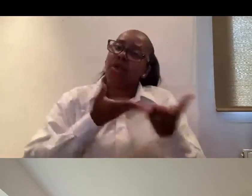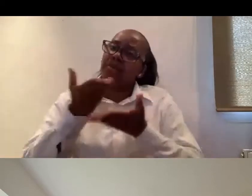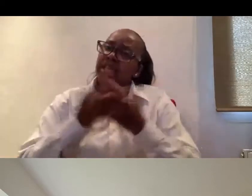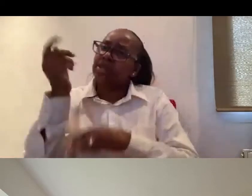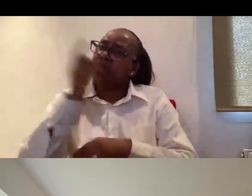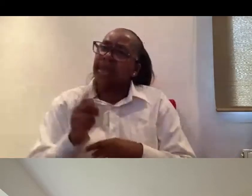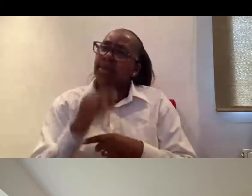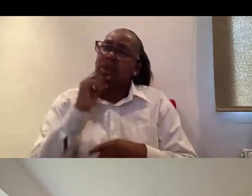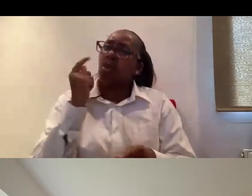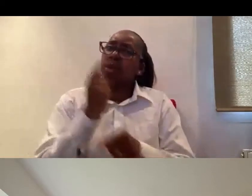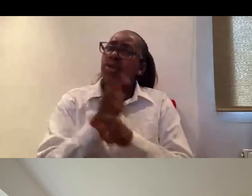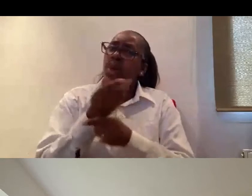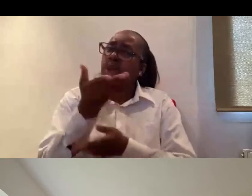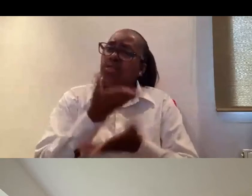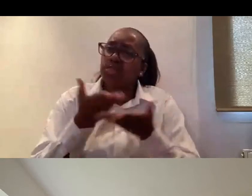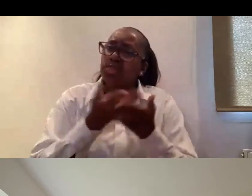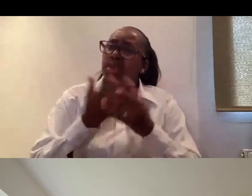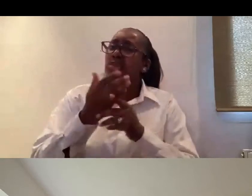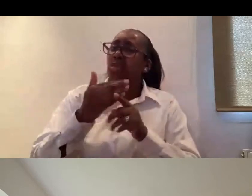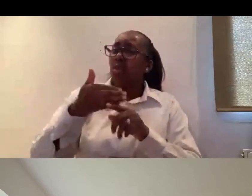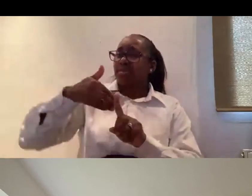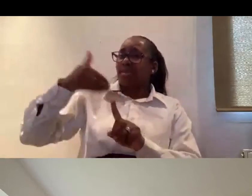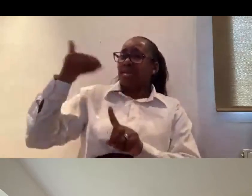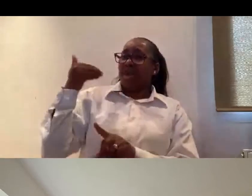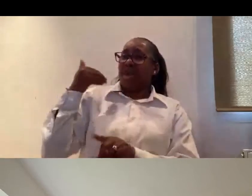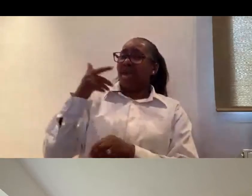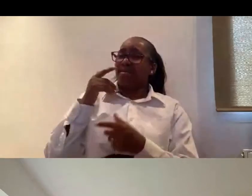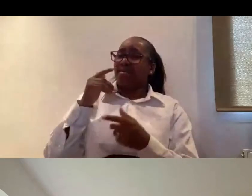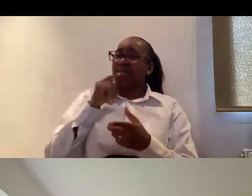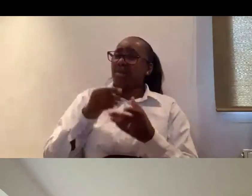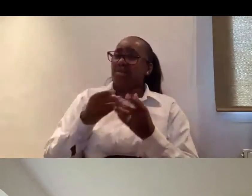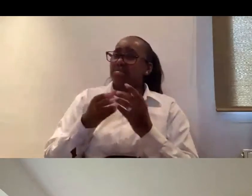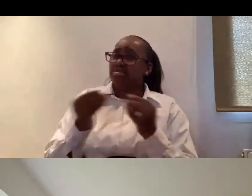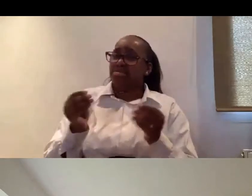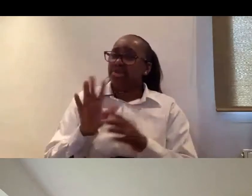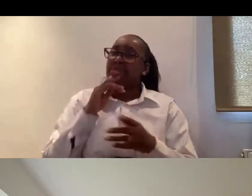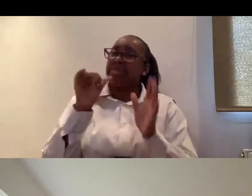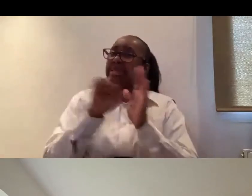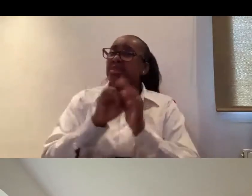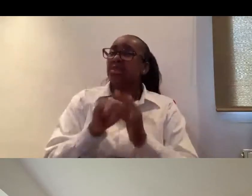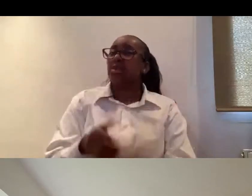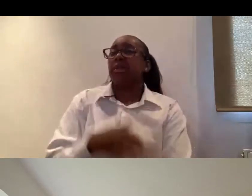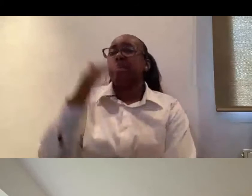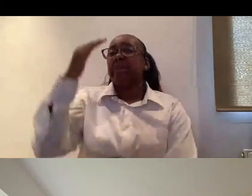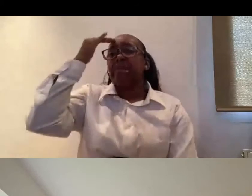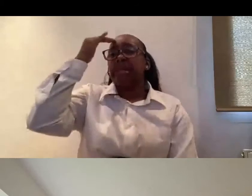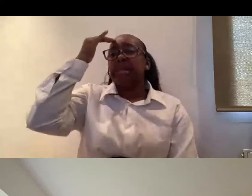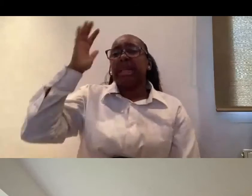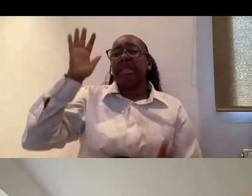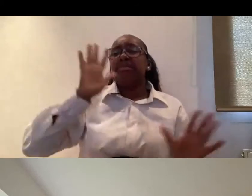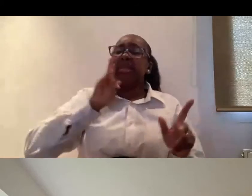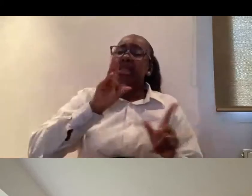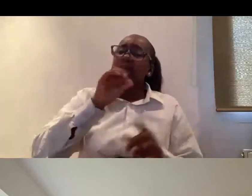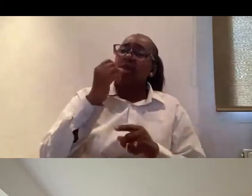and not always talking about it, because it's always there. It's not something that goes away. So it's quite difficult sort of mentally to sort of see